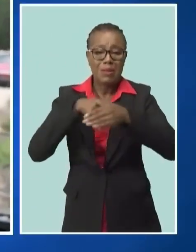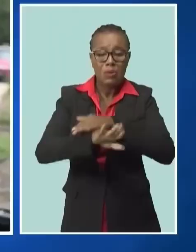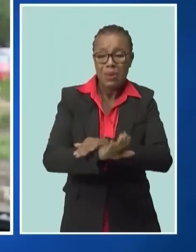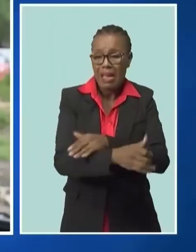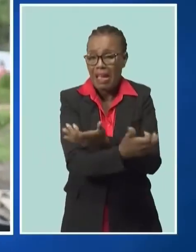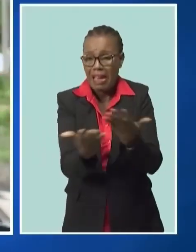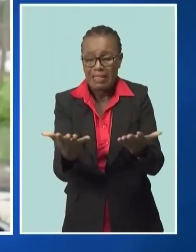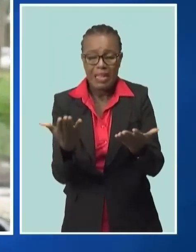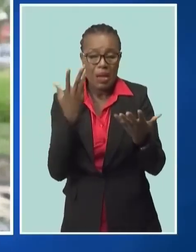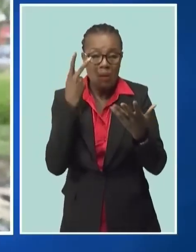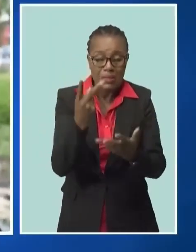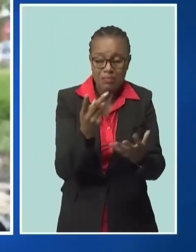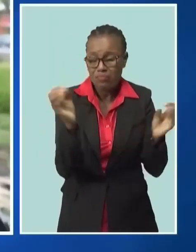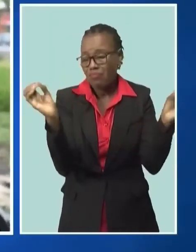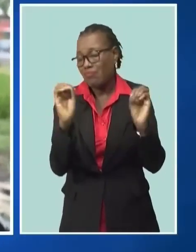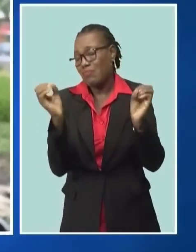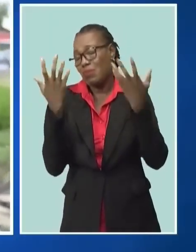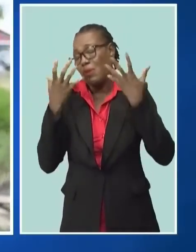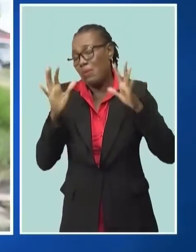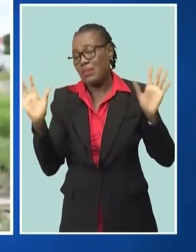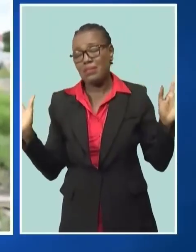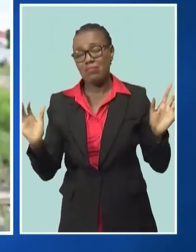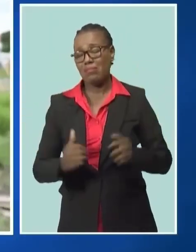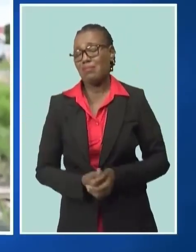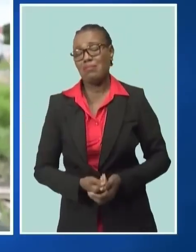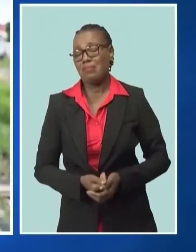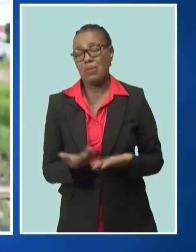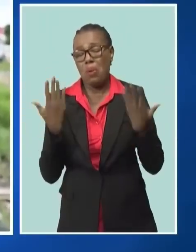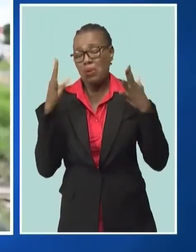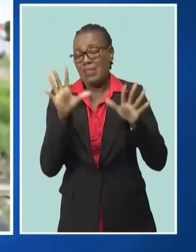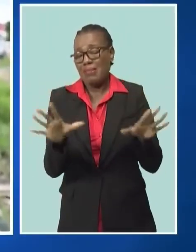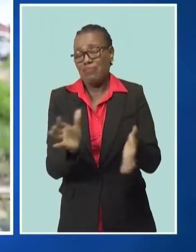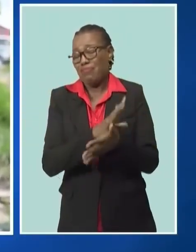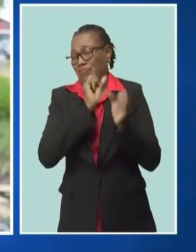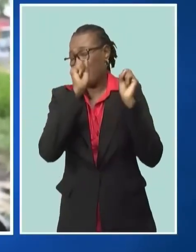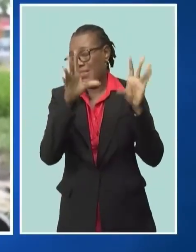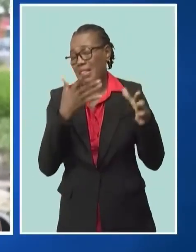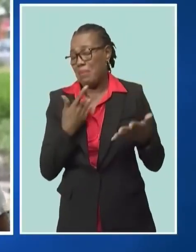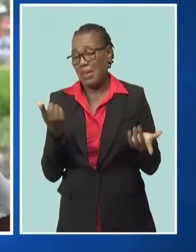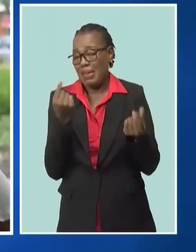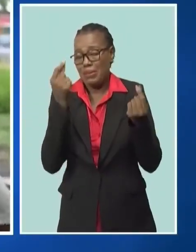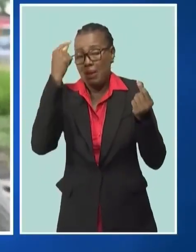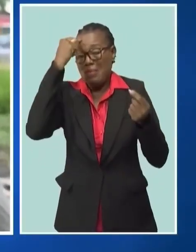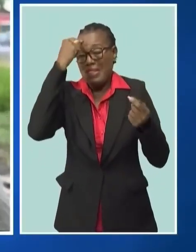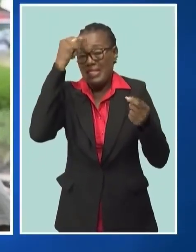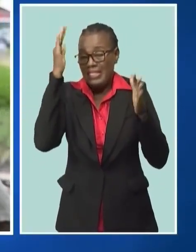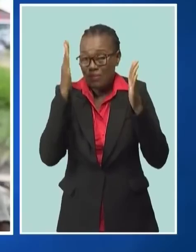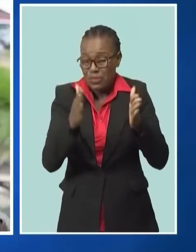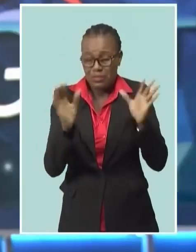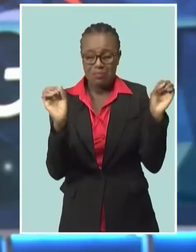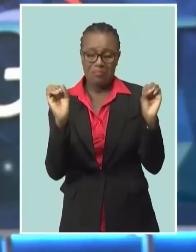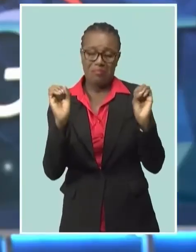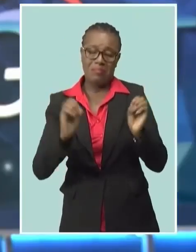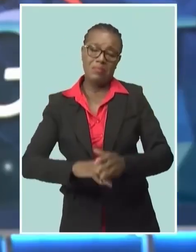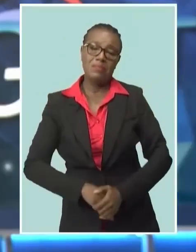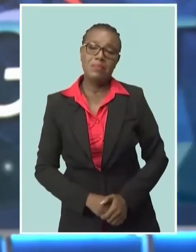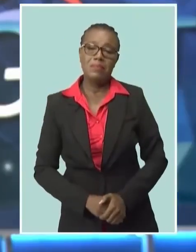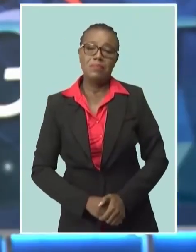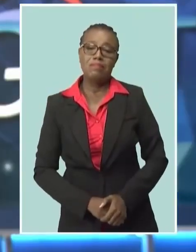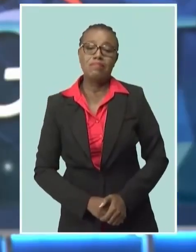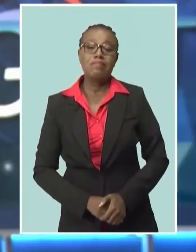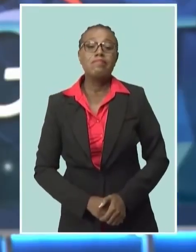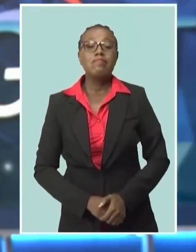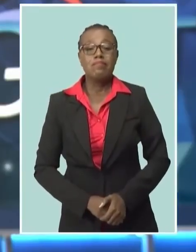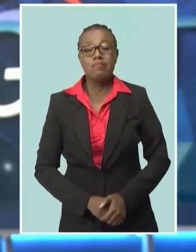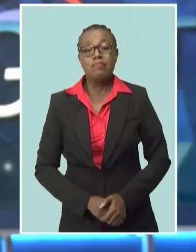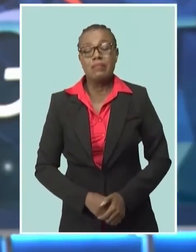stuff. I don't want to see any of it. I don't want to see that mess. I can't deal with that right now, not mentally. Well, residents